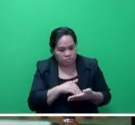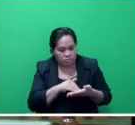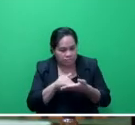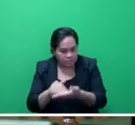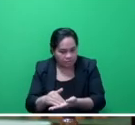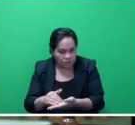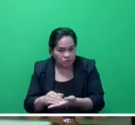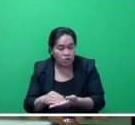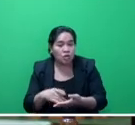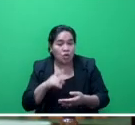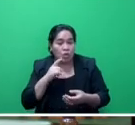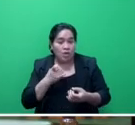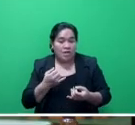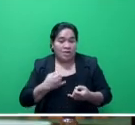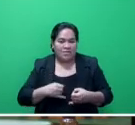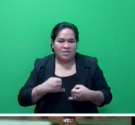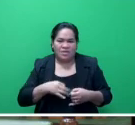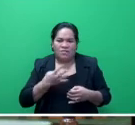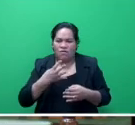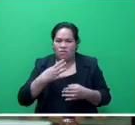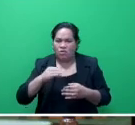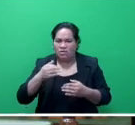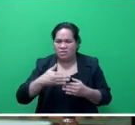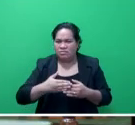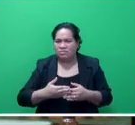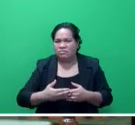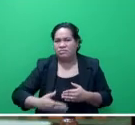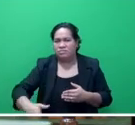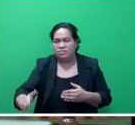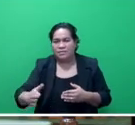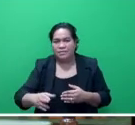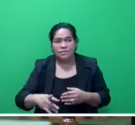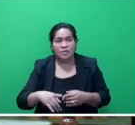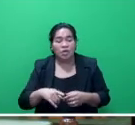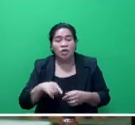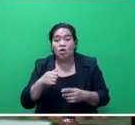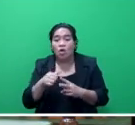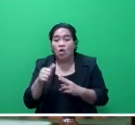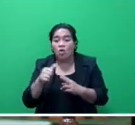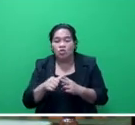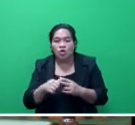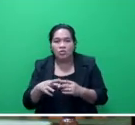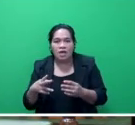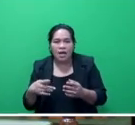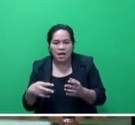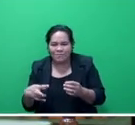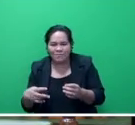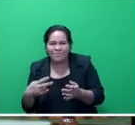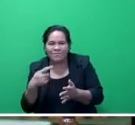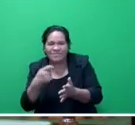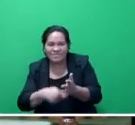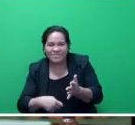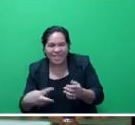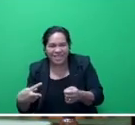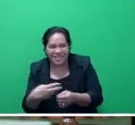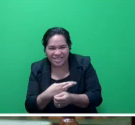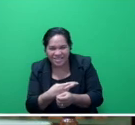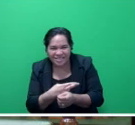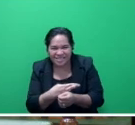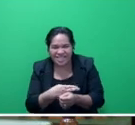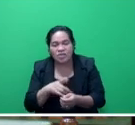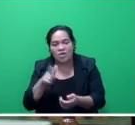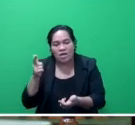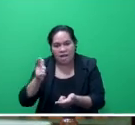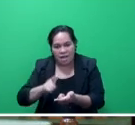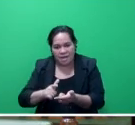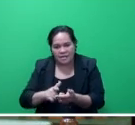offered for investments over $40 million. Customs duty exemption will continue to be provided on all capital goods, including capital